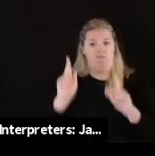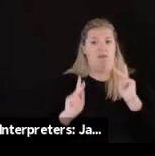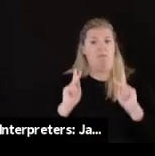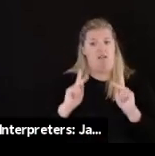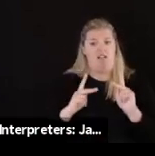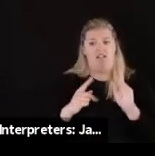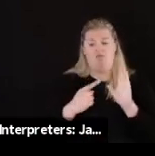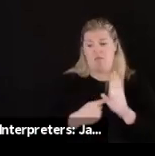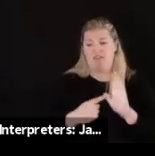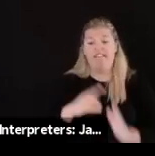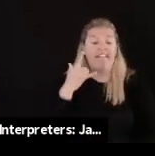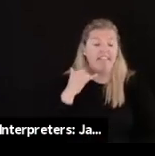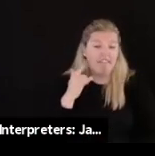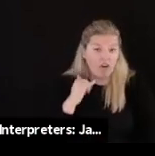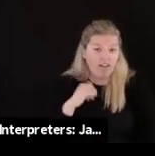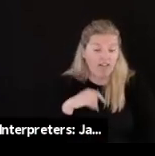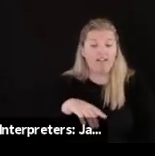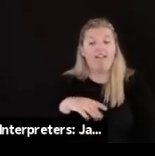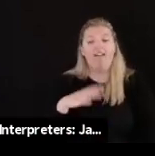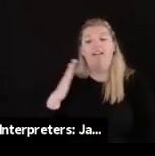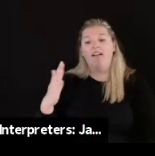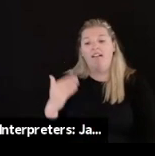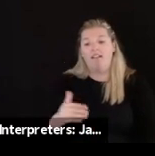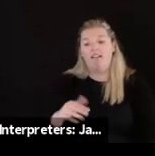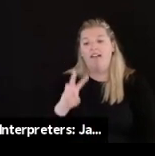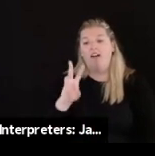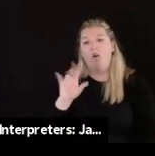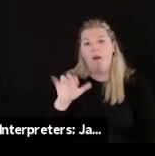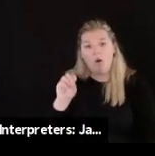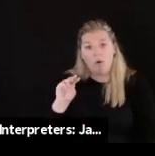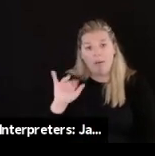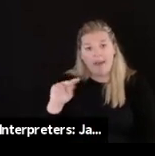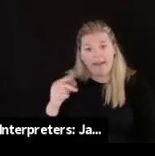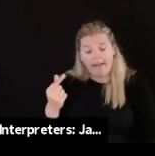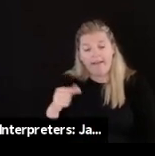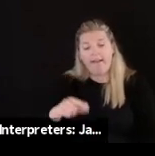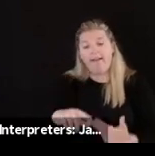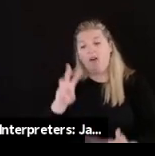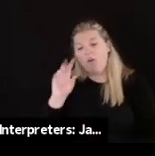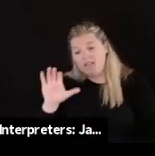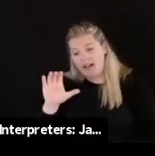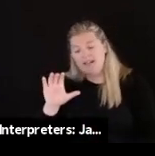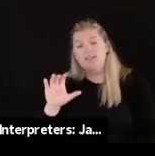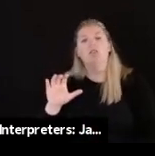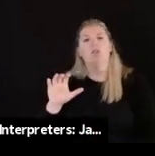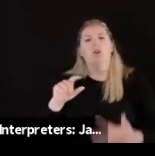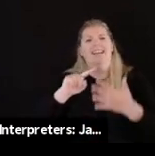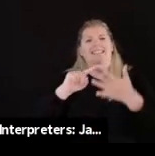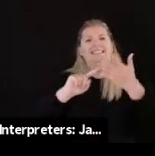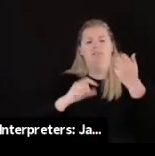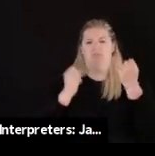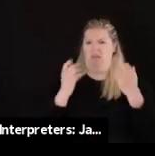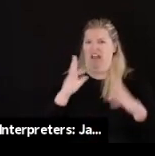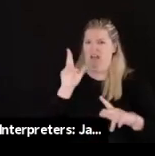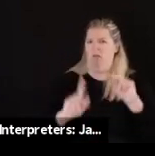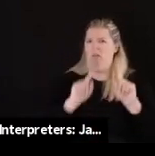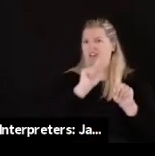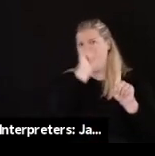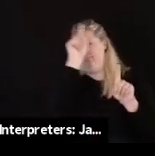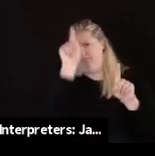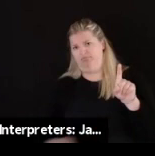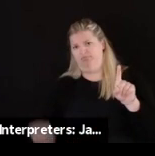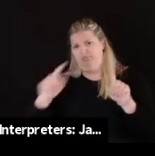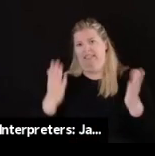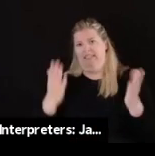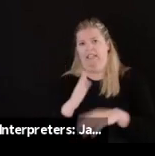Cali again. We've got Wyoming, Wisconsin. All right, lots of people from across the nation. So